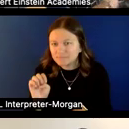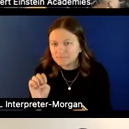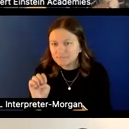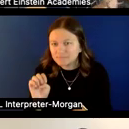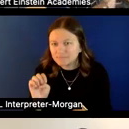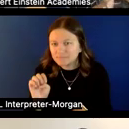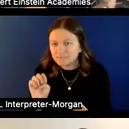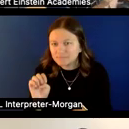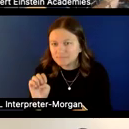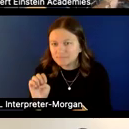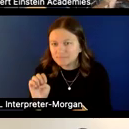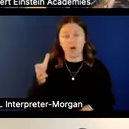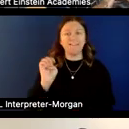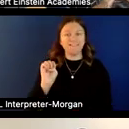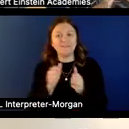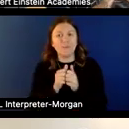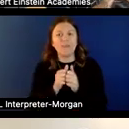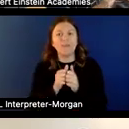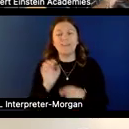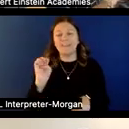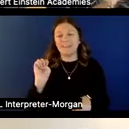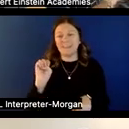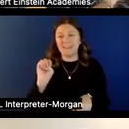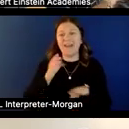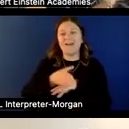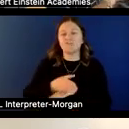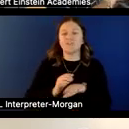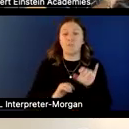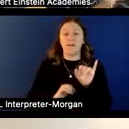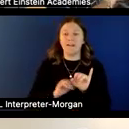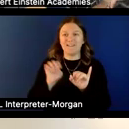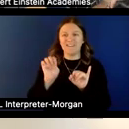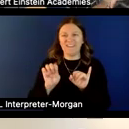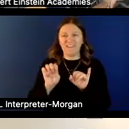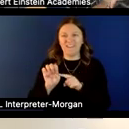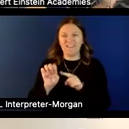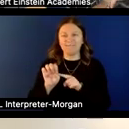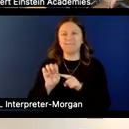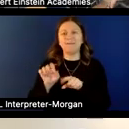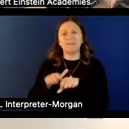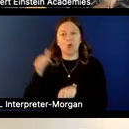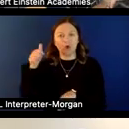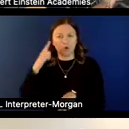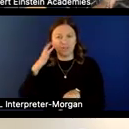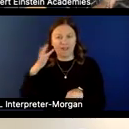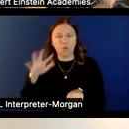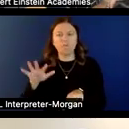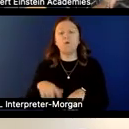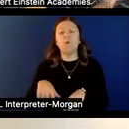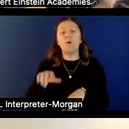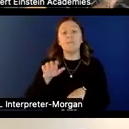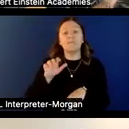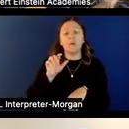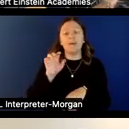with the E after the I. That makes it longer. Like there's one of the articles is